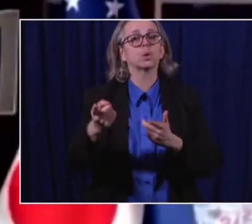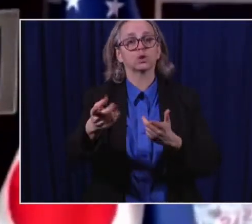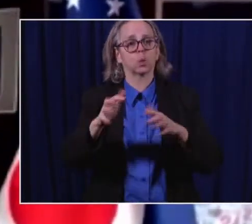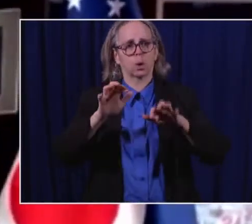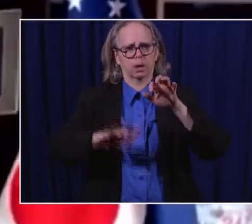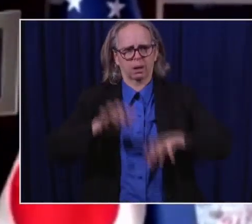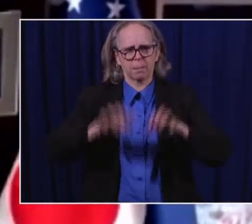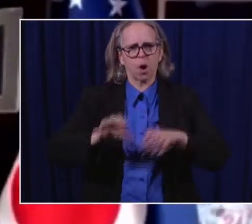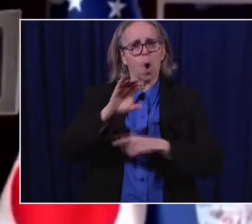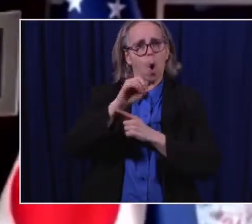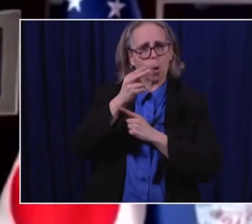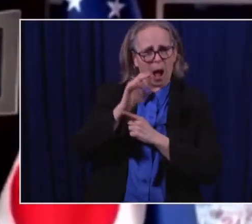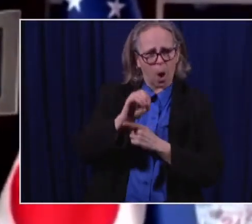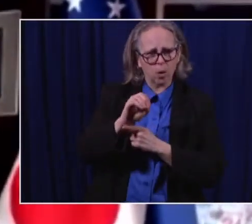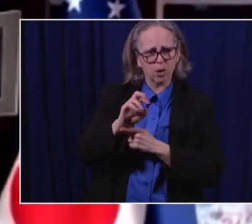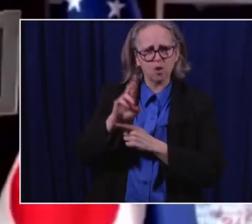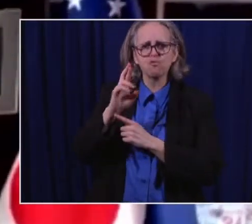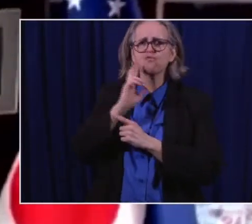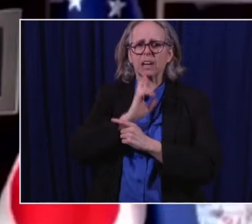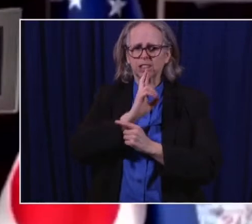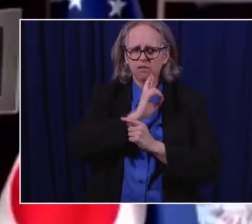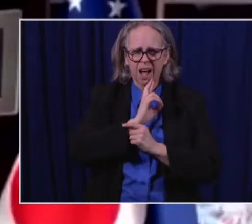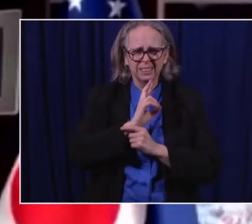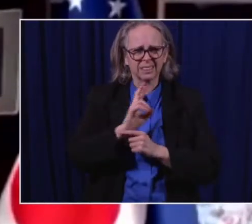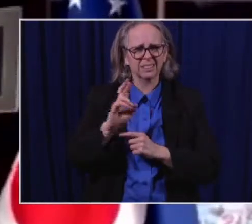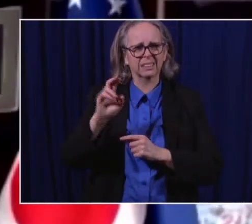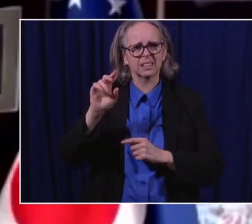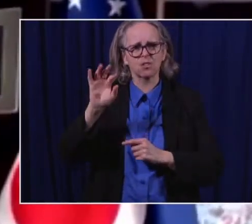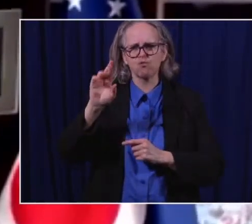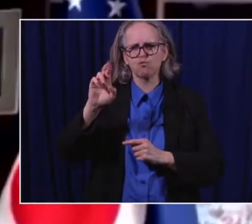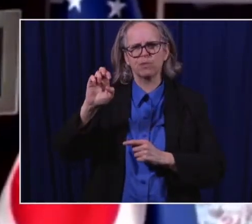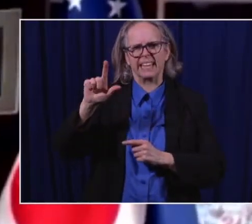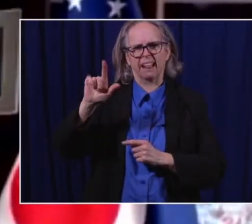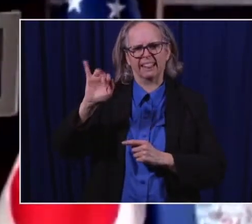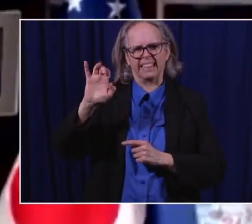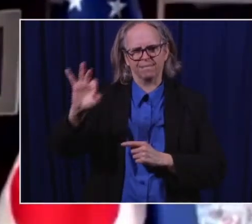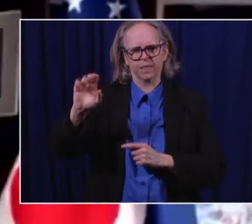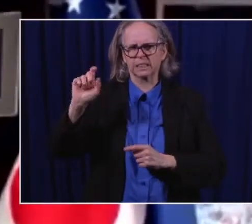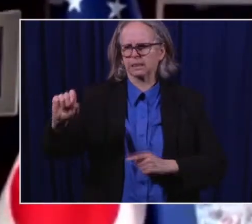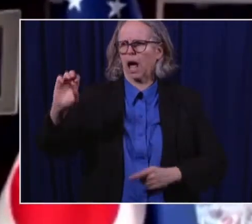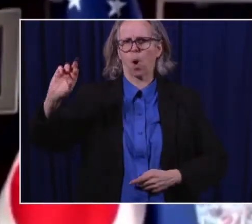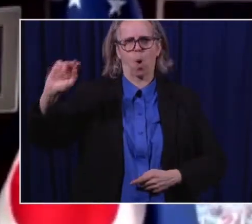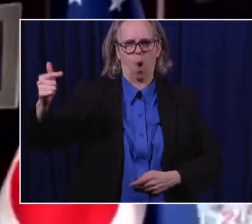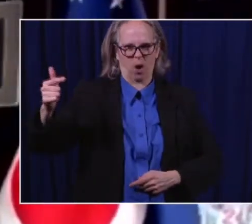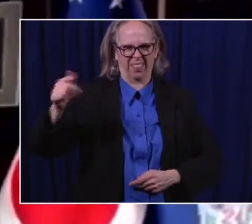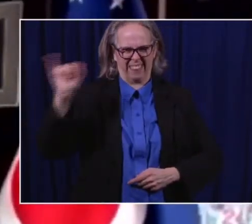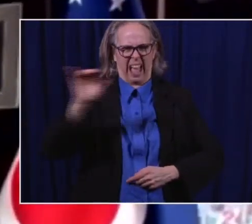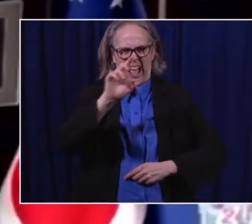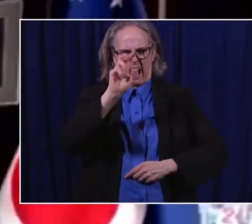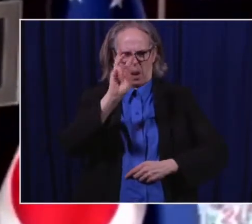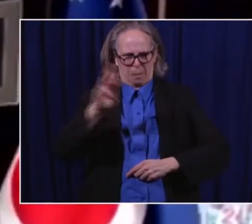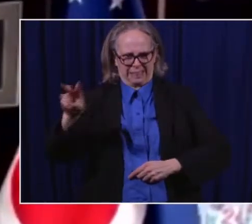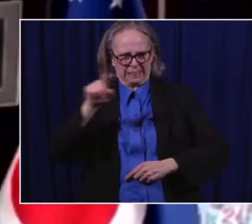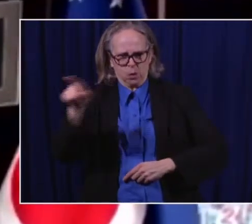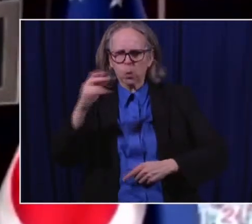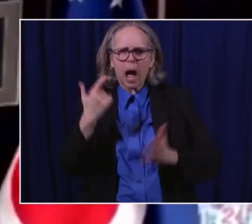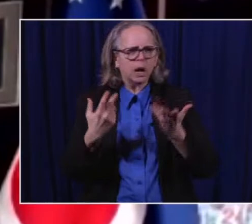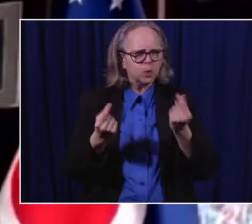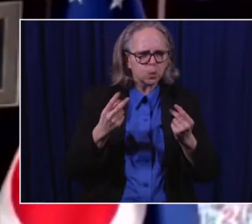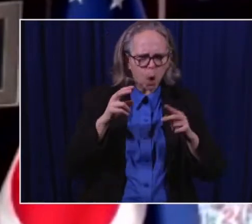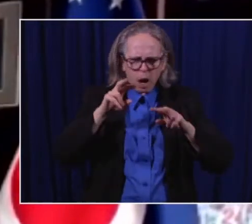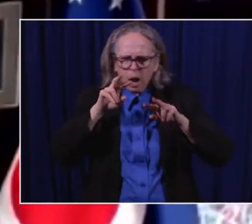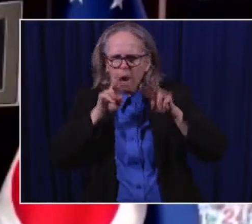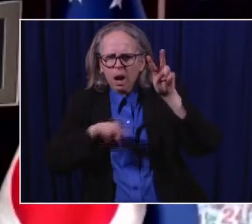ohiorestaurantsrelief.org. There are a number of things going on in your community where restaurants are donating a portion of their proceeds to help with restaurant